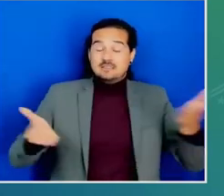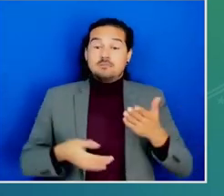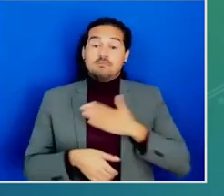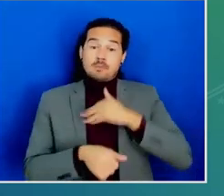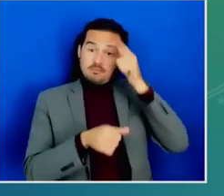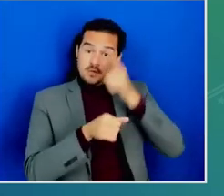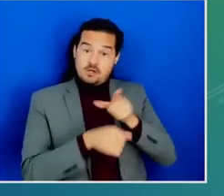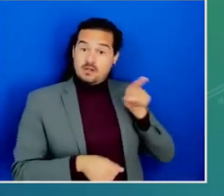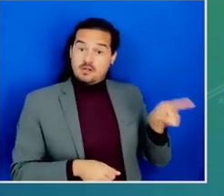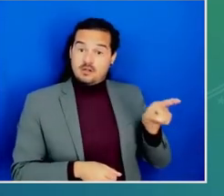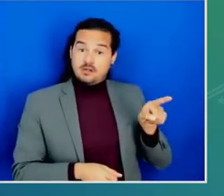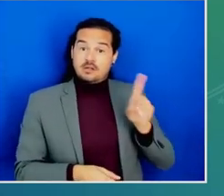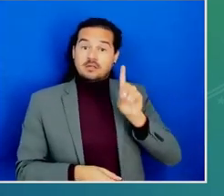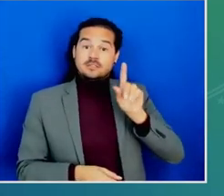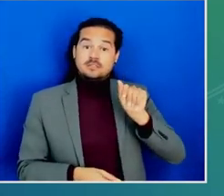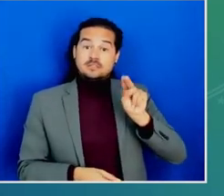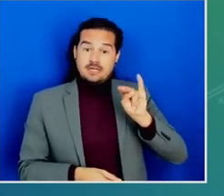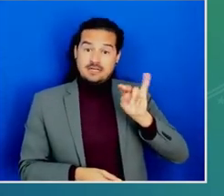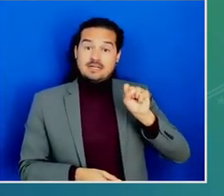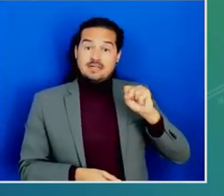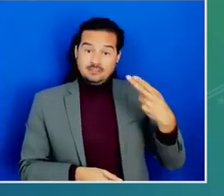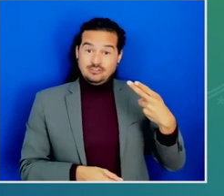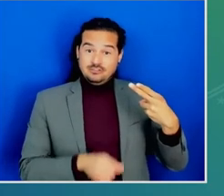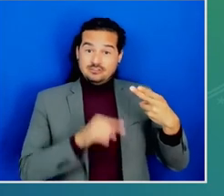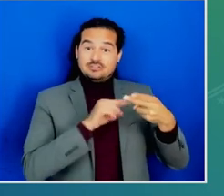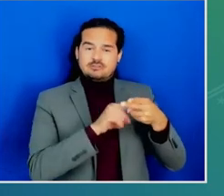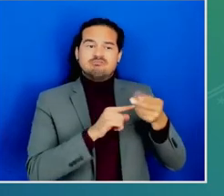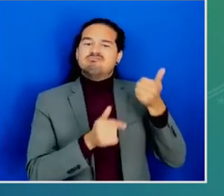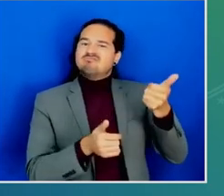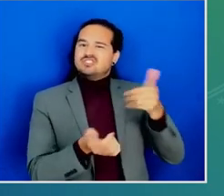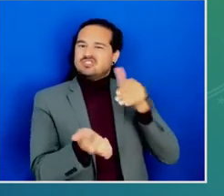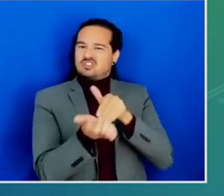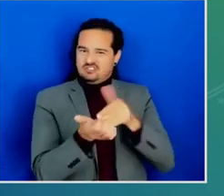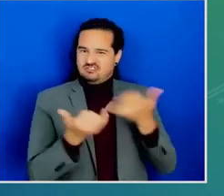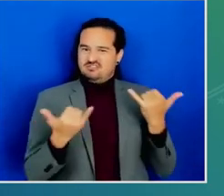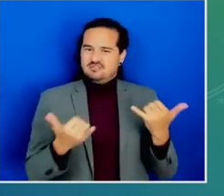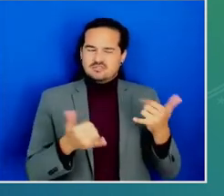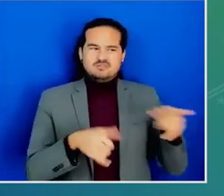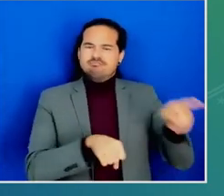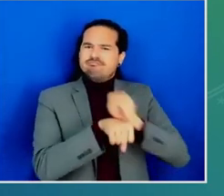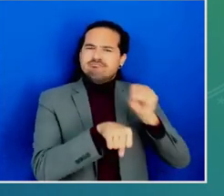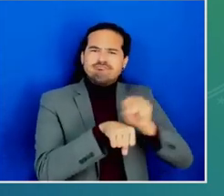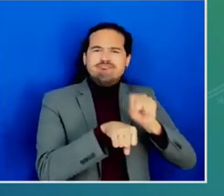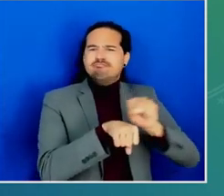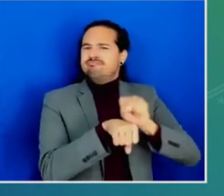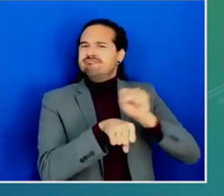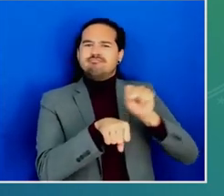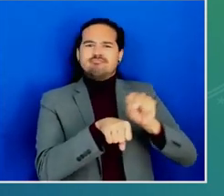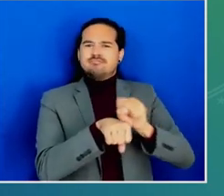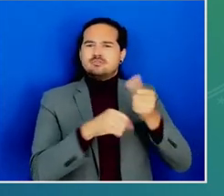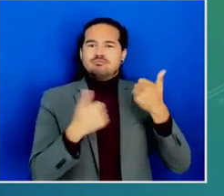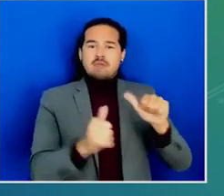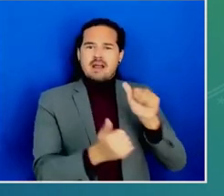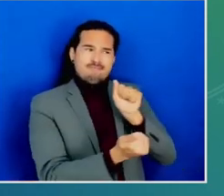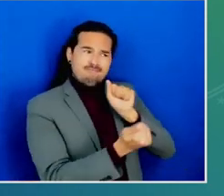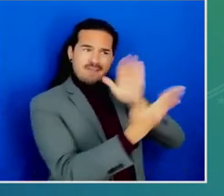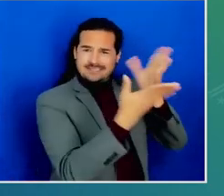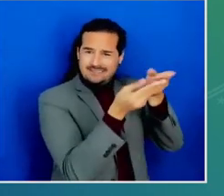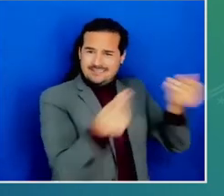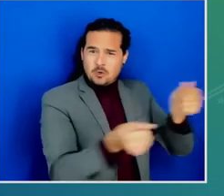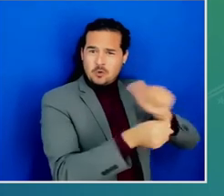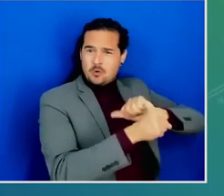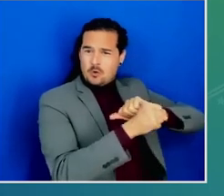Danish, my brother, a doctor on the front lines of the COVID crisis, and me, moving